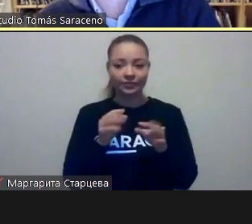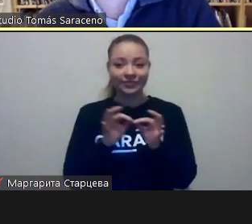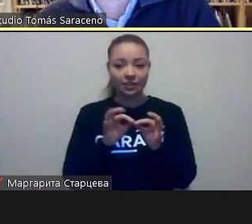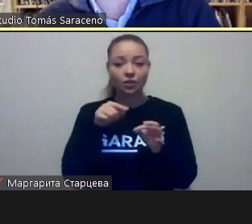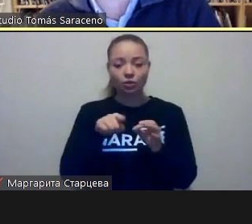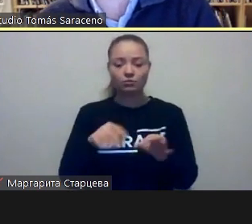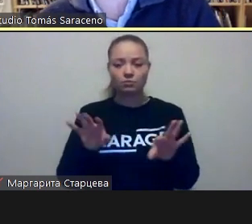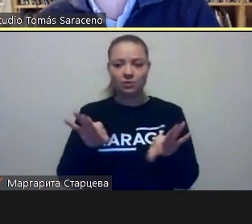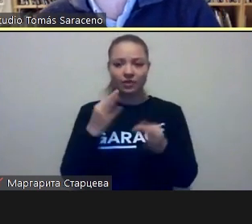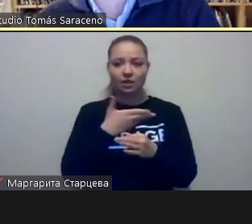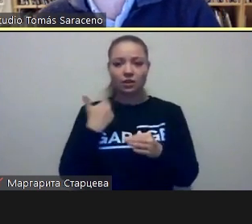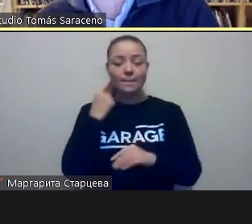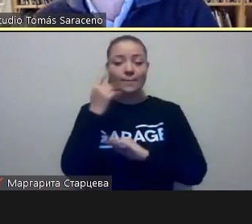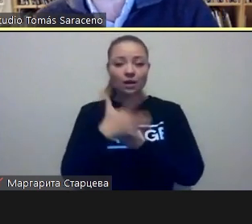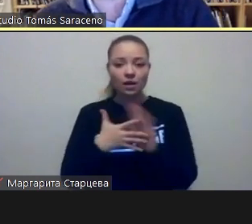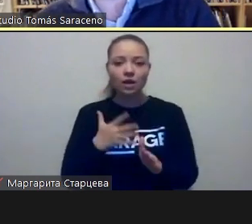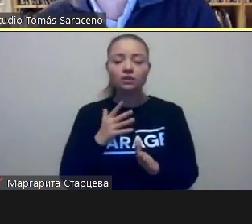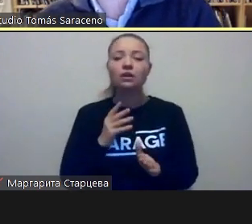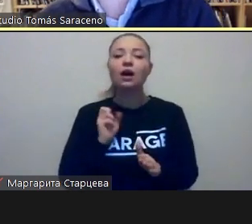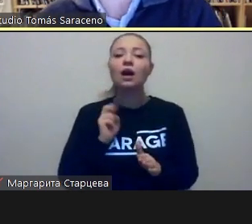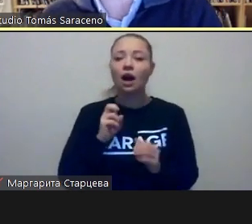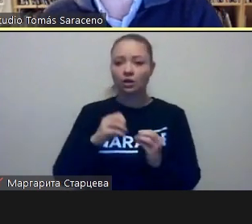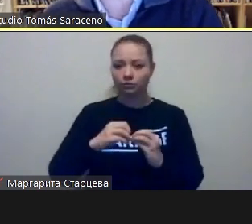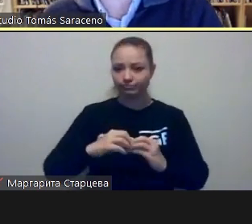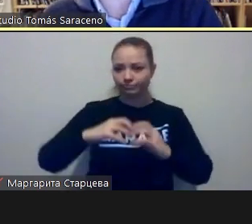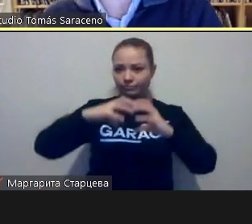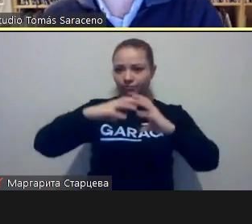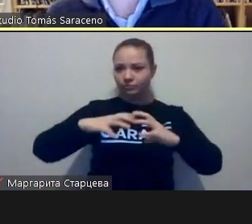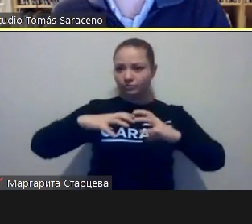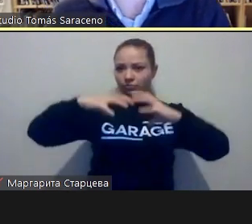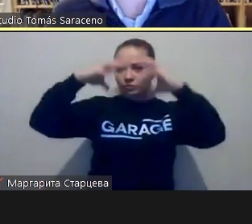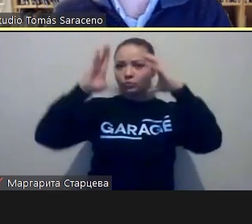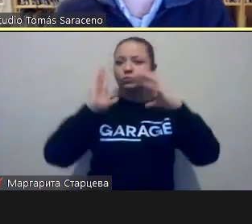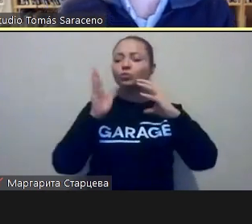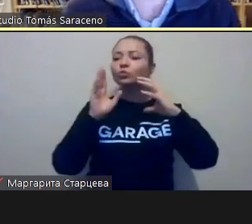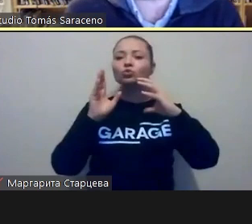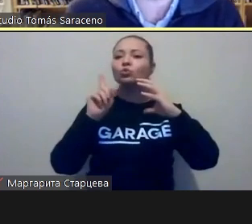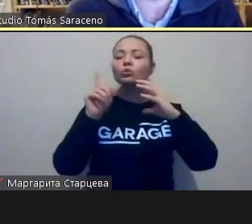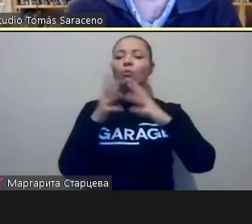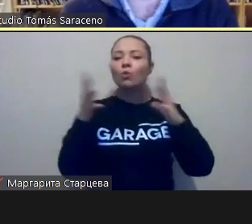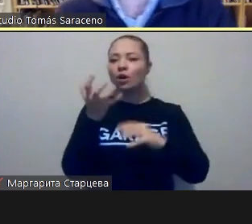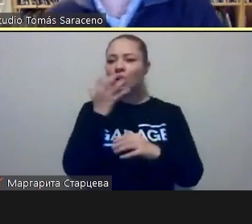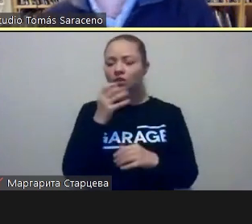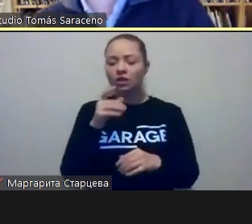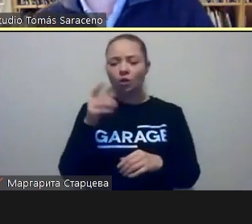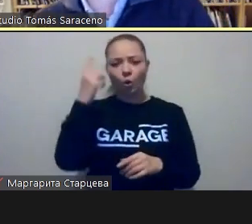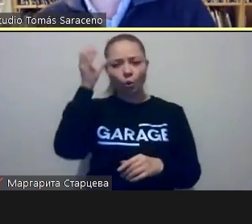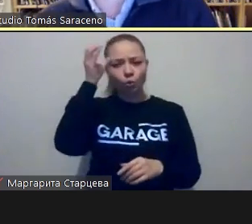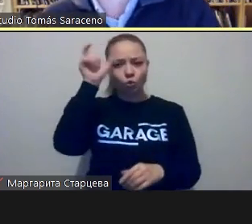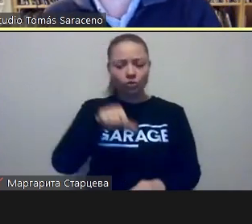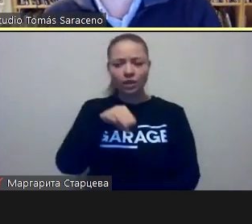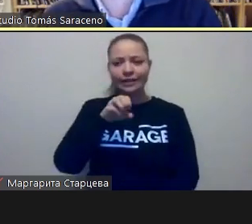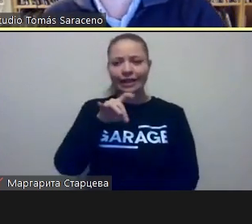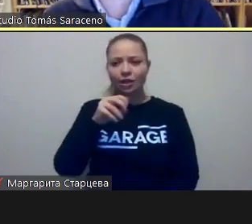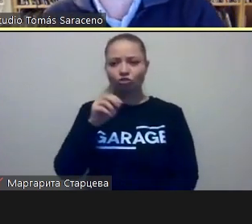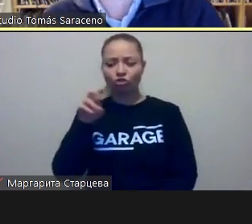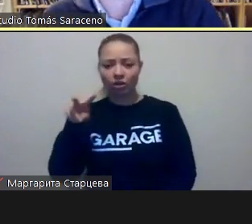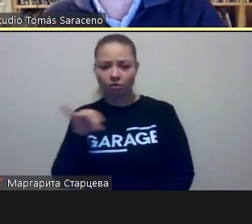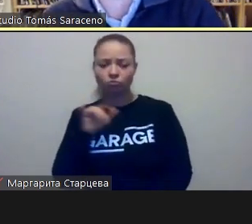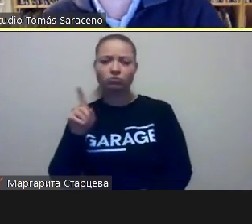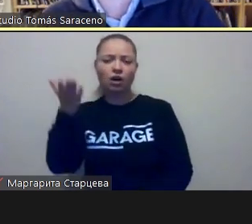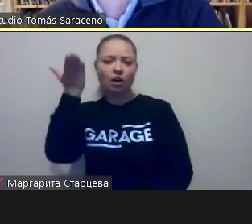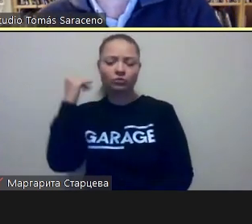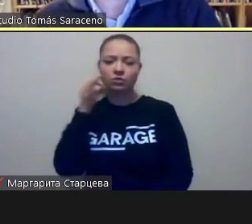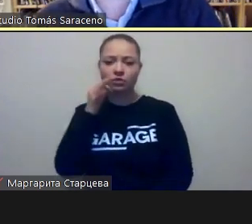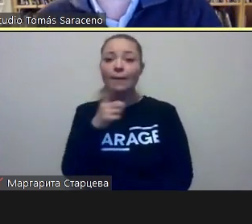Torricelli was always claiming that we live at the bottom of ocean of air, that also the fluids of